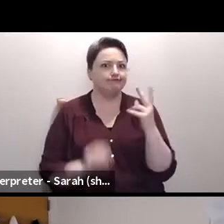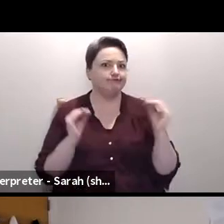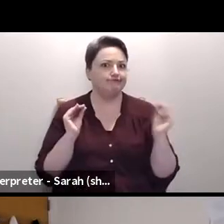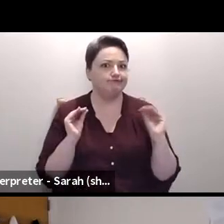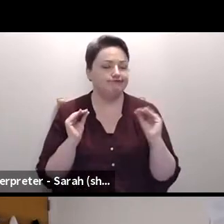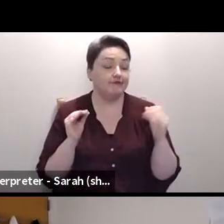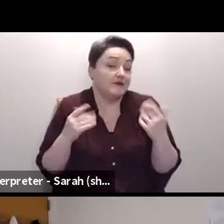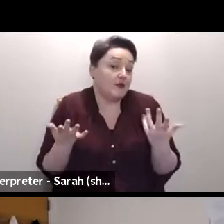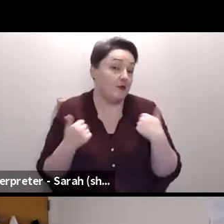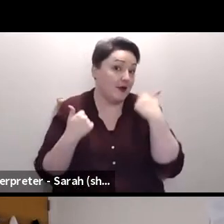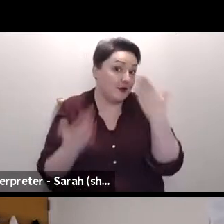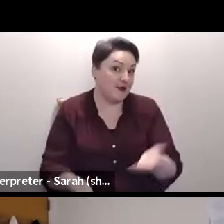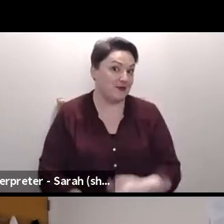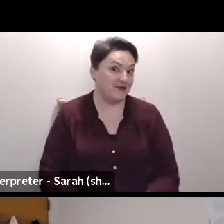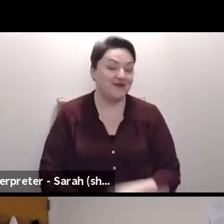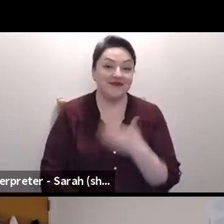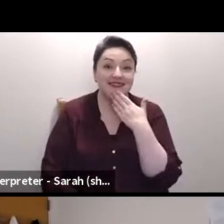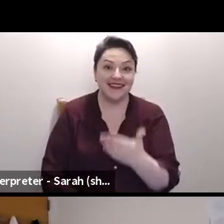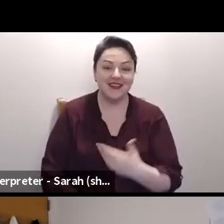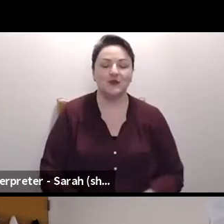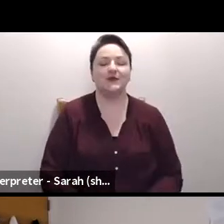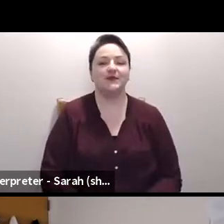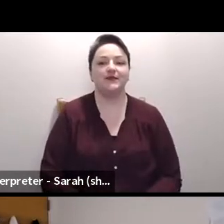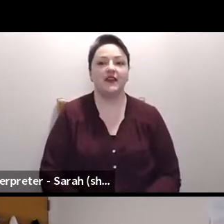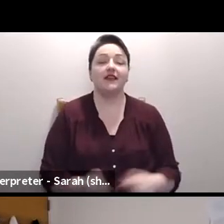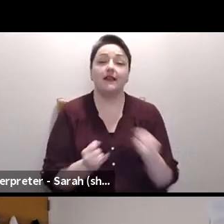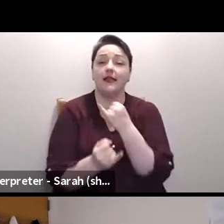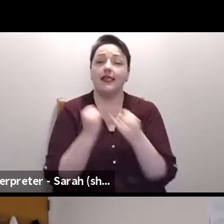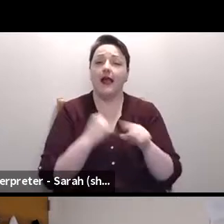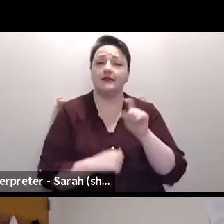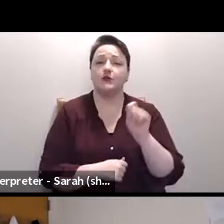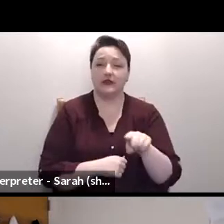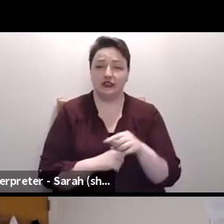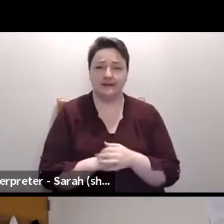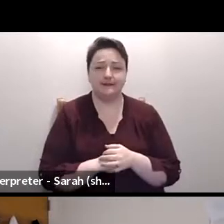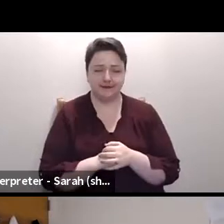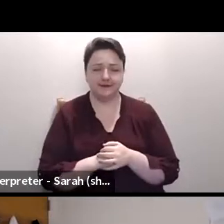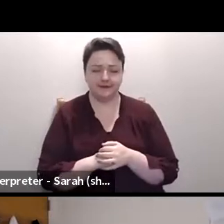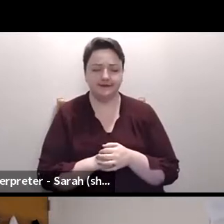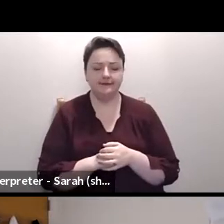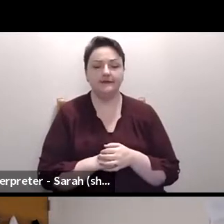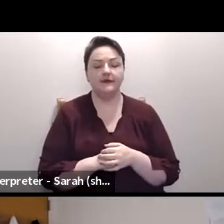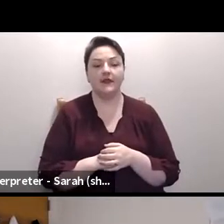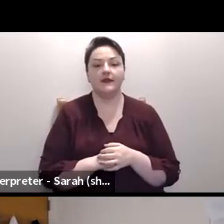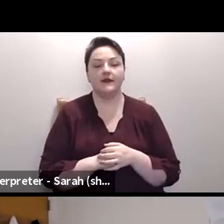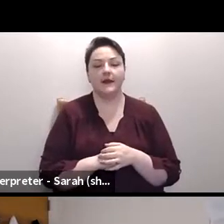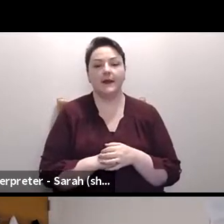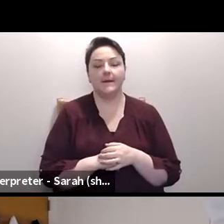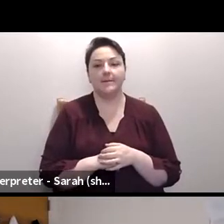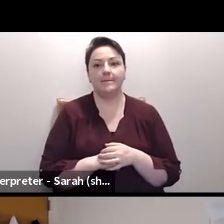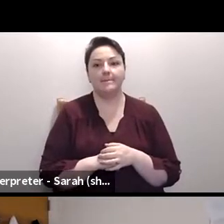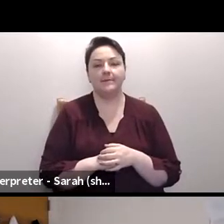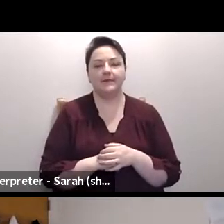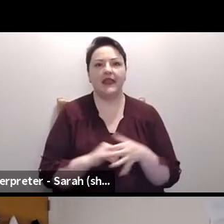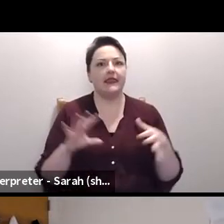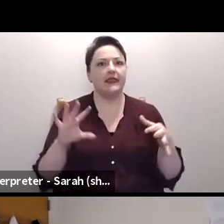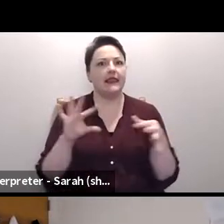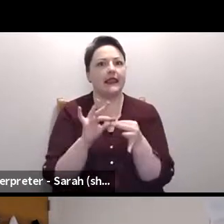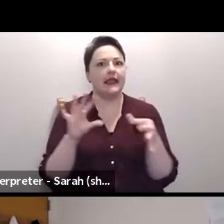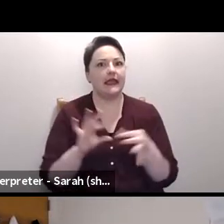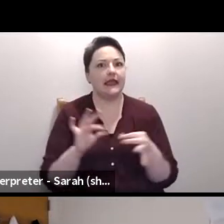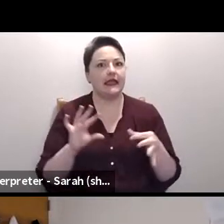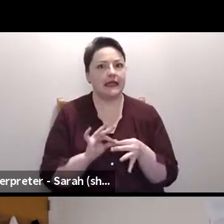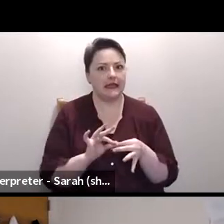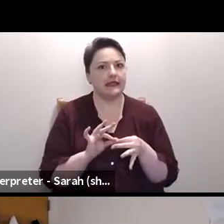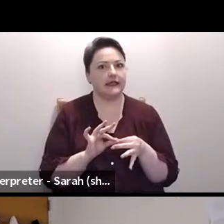sure. So thank you for looking into that. And then the final question I had about that particular question was the links. If you go to those